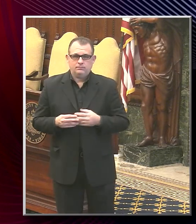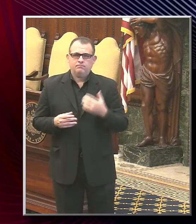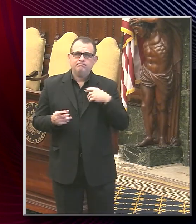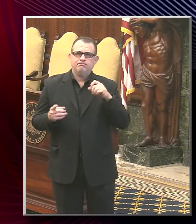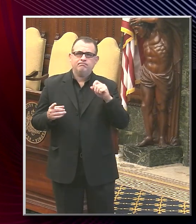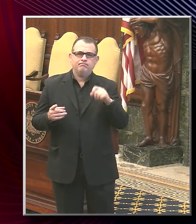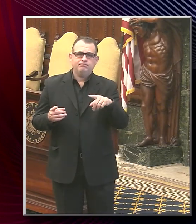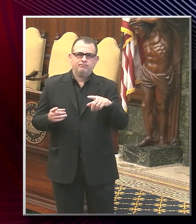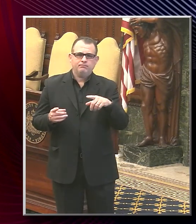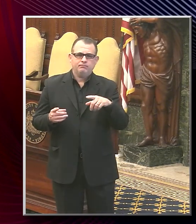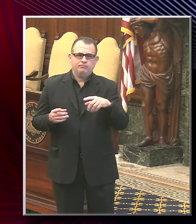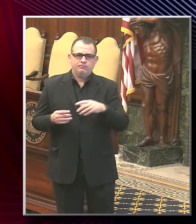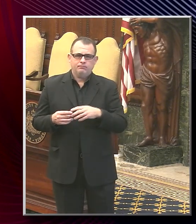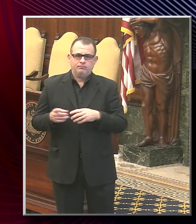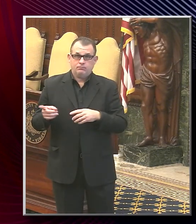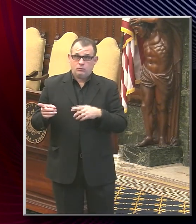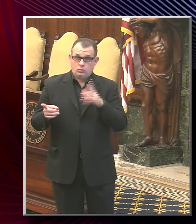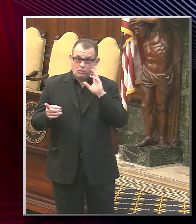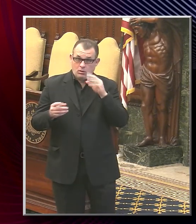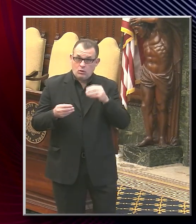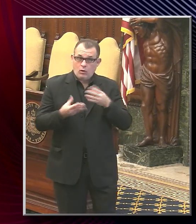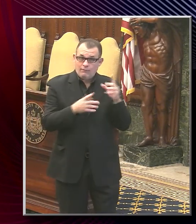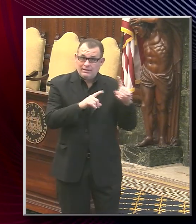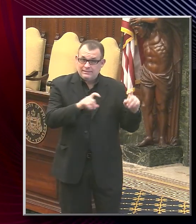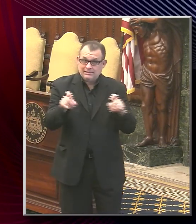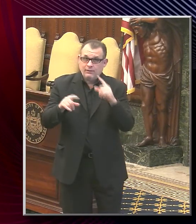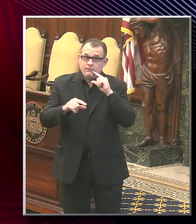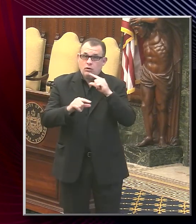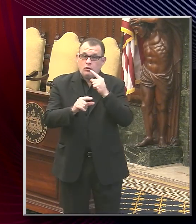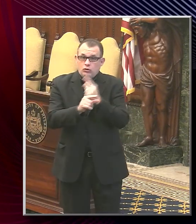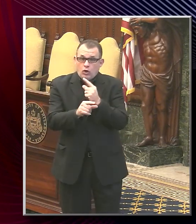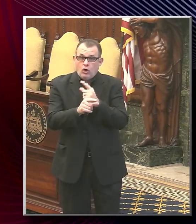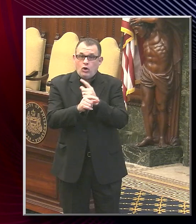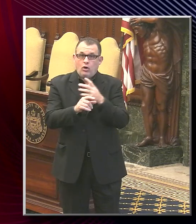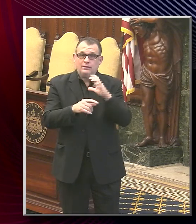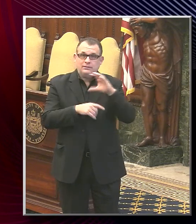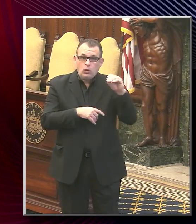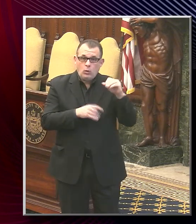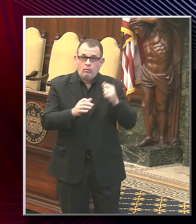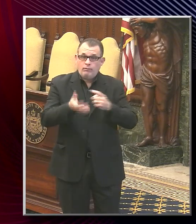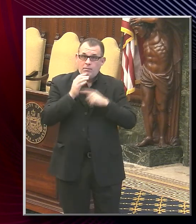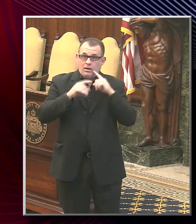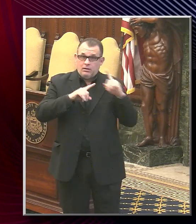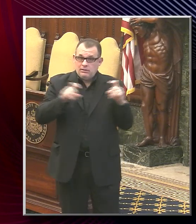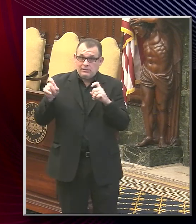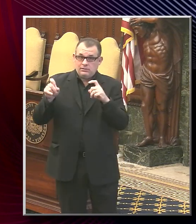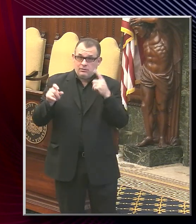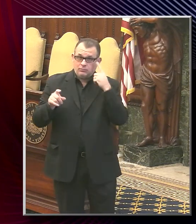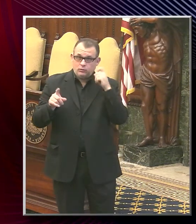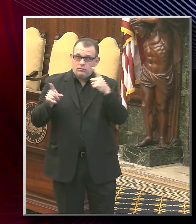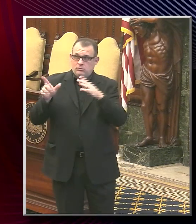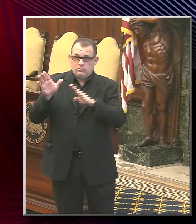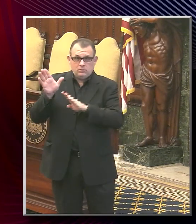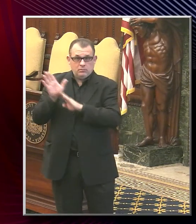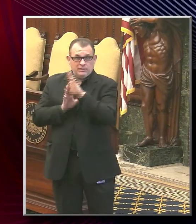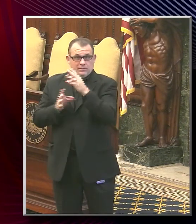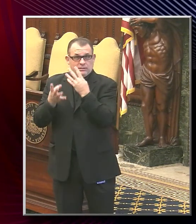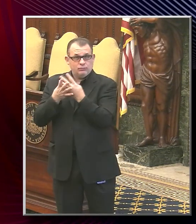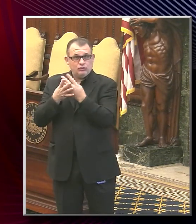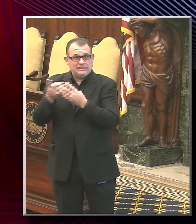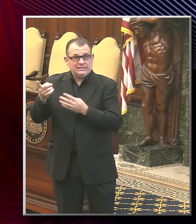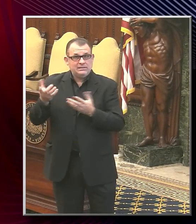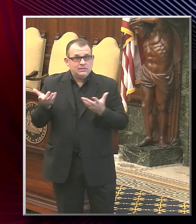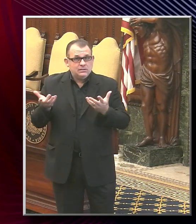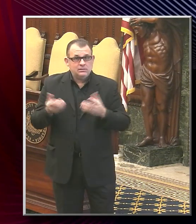be offering testing for guards or even mandating it for guards given the surge in the prisons? Commissioner Carney,